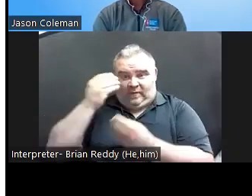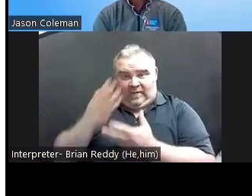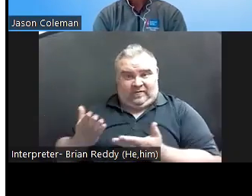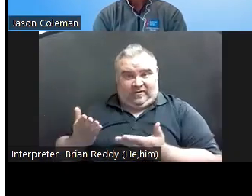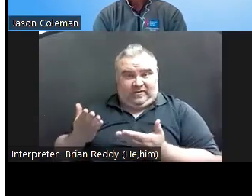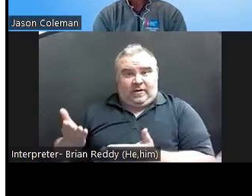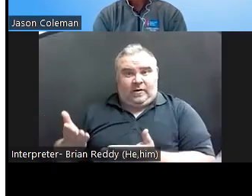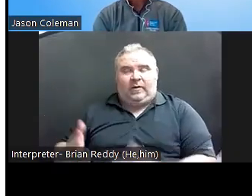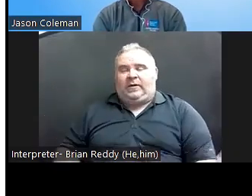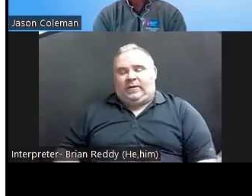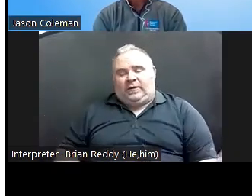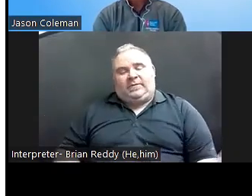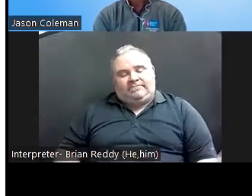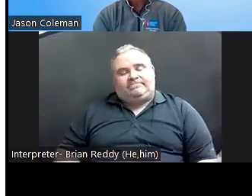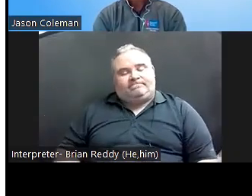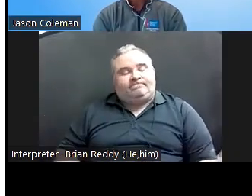is